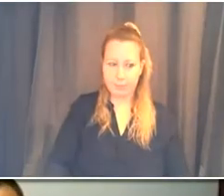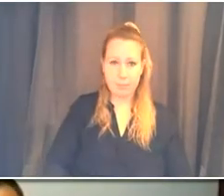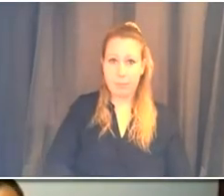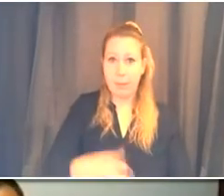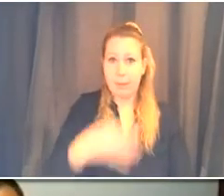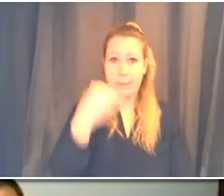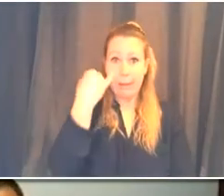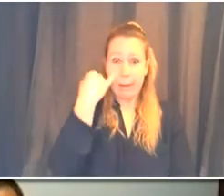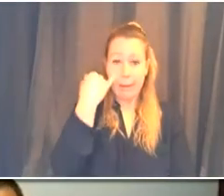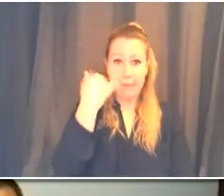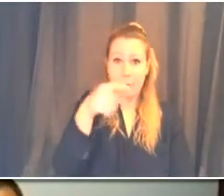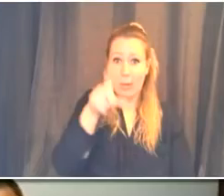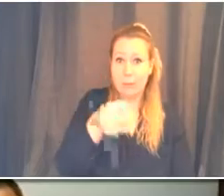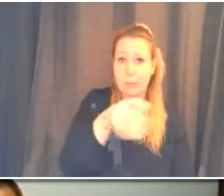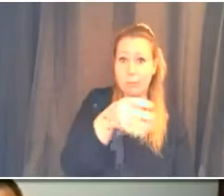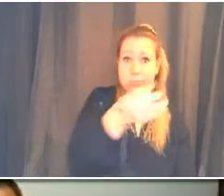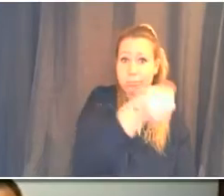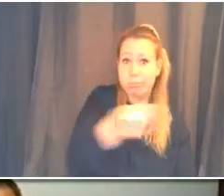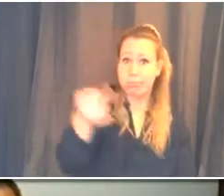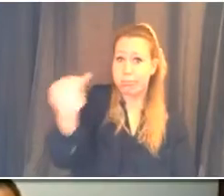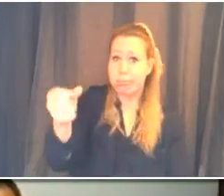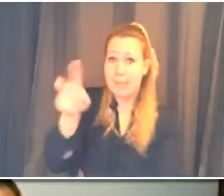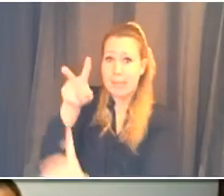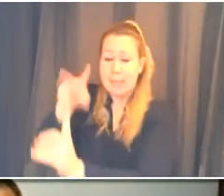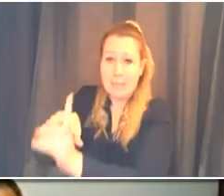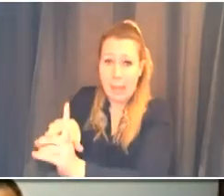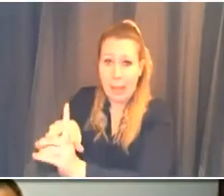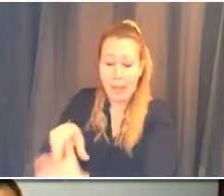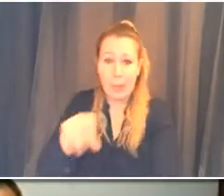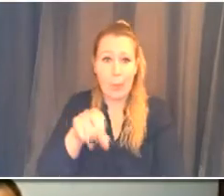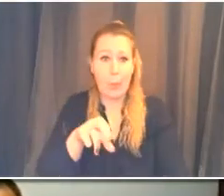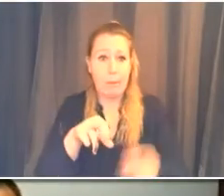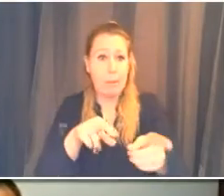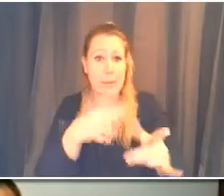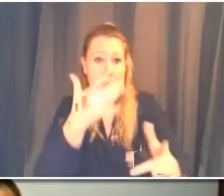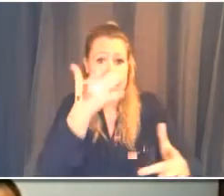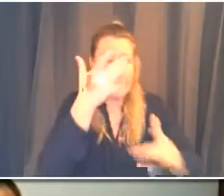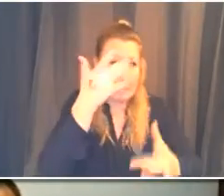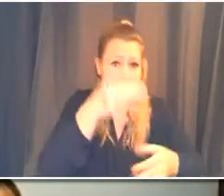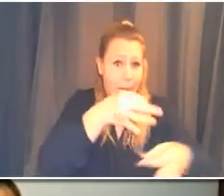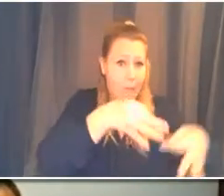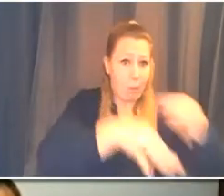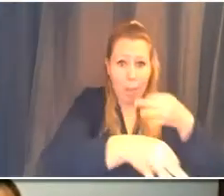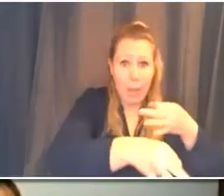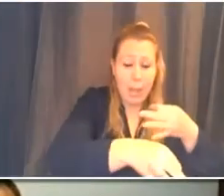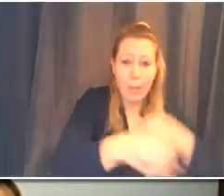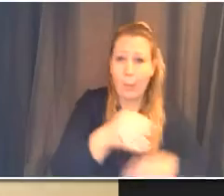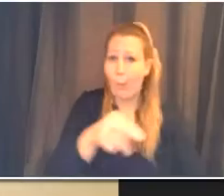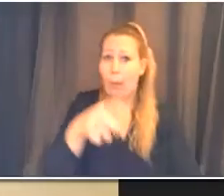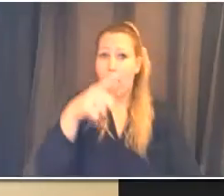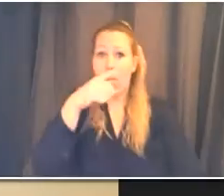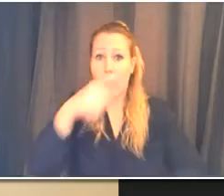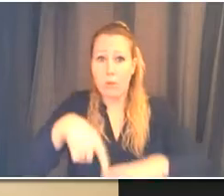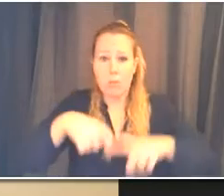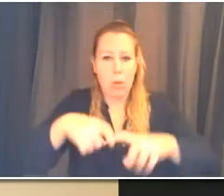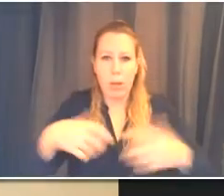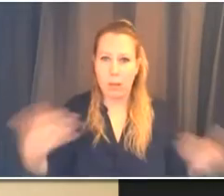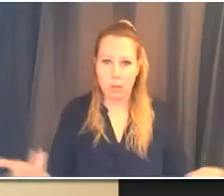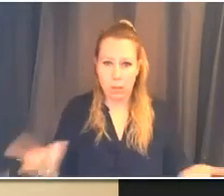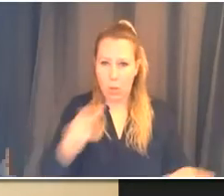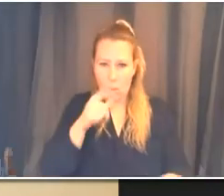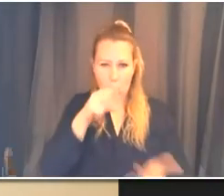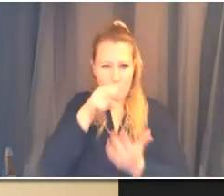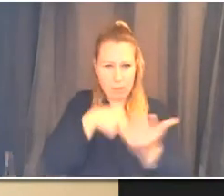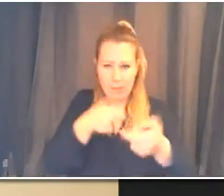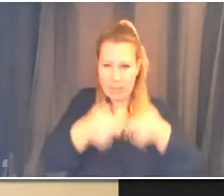they really need help at that moment they're going to have to call 911 or text a friend or a relative and and and have them